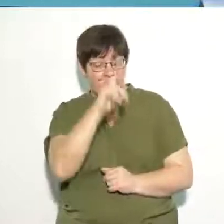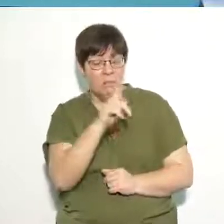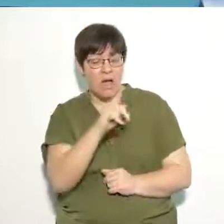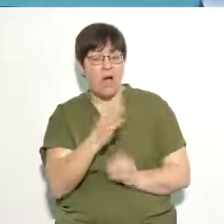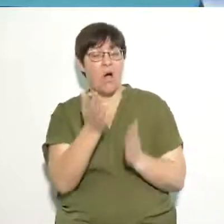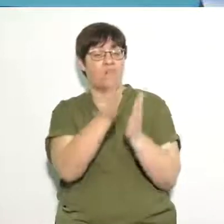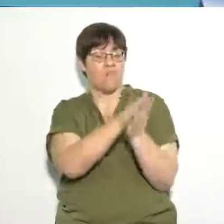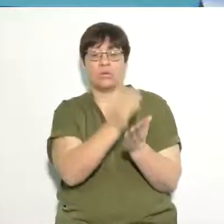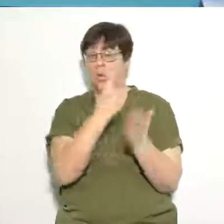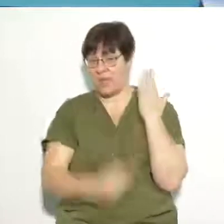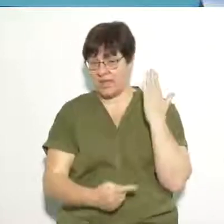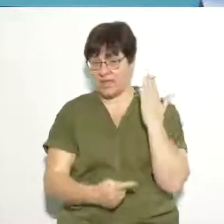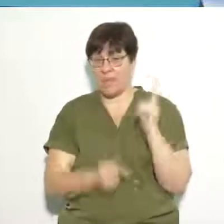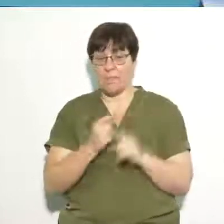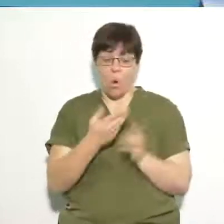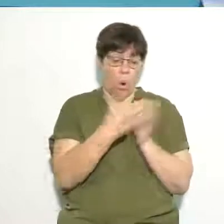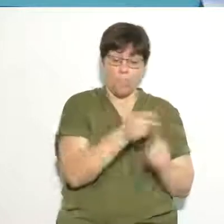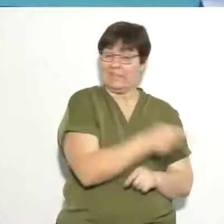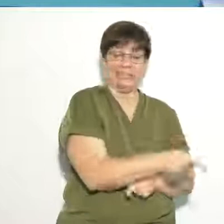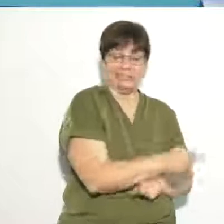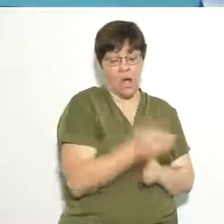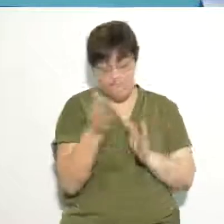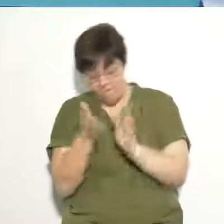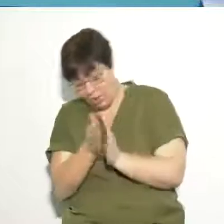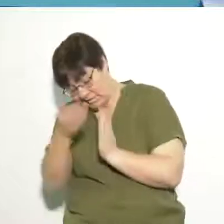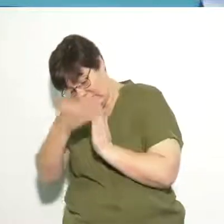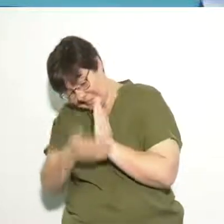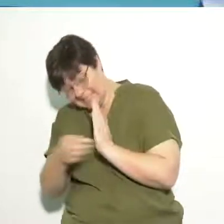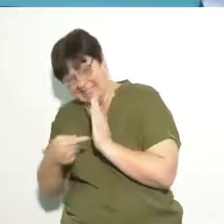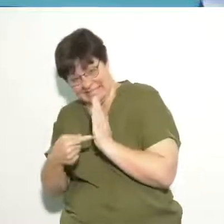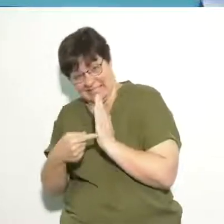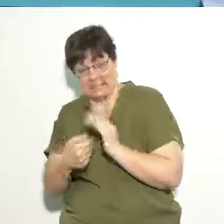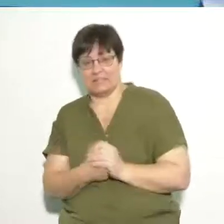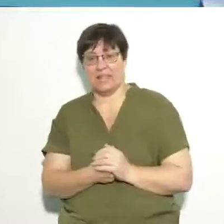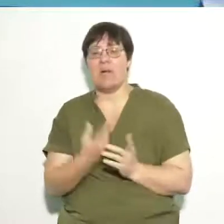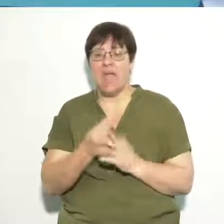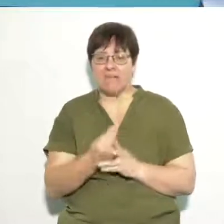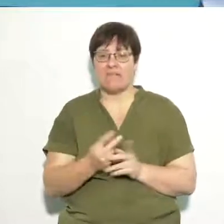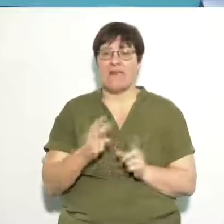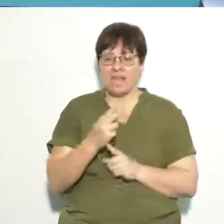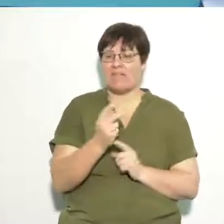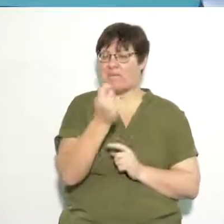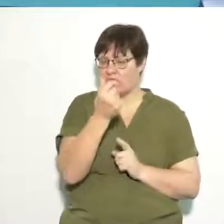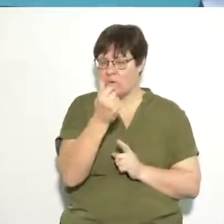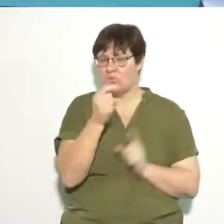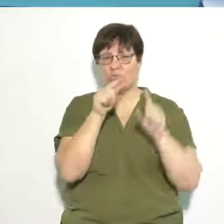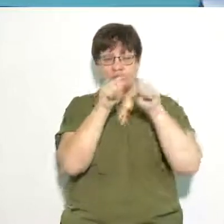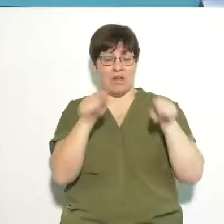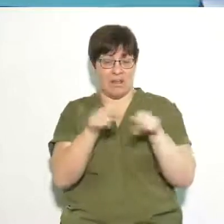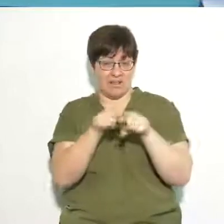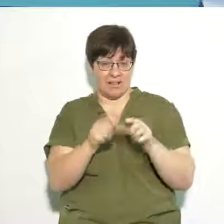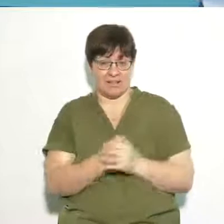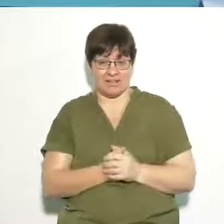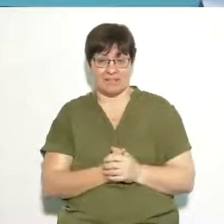cut on the folded side, not on the open side. So I'm going to cut a few triangles,